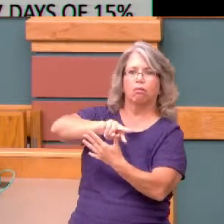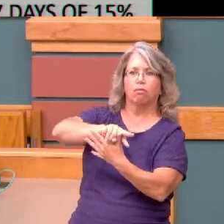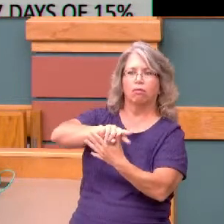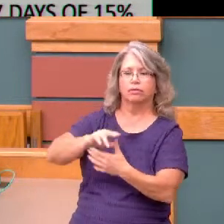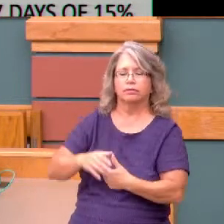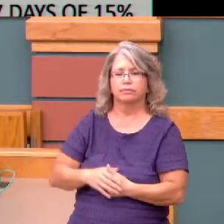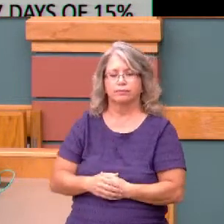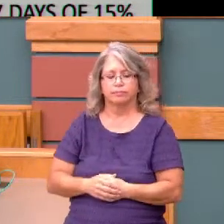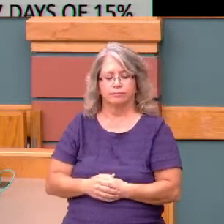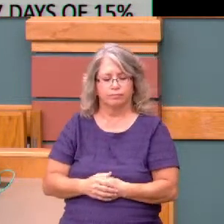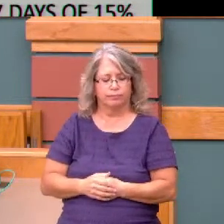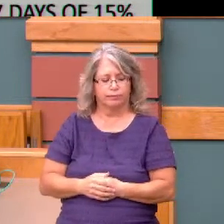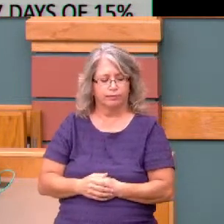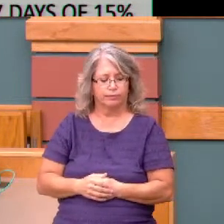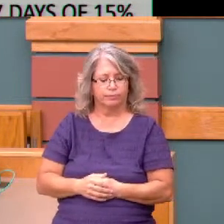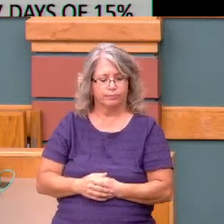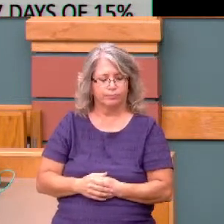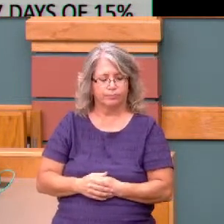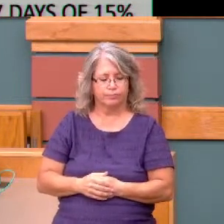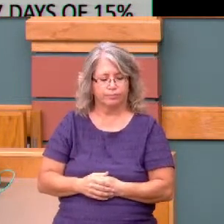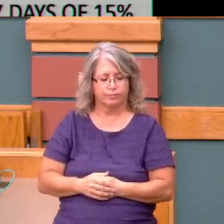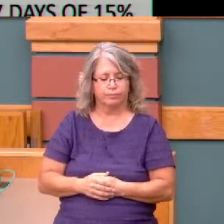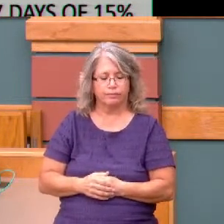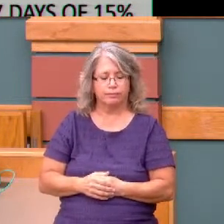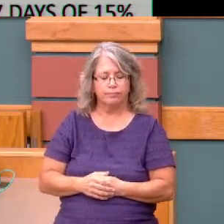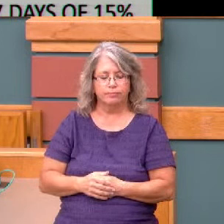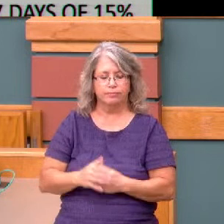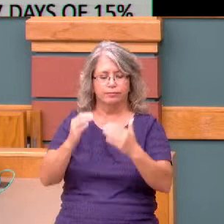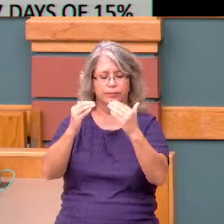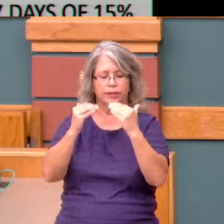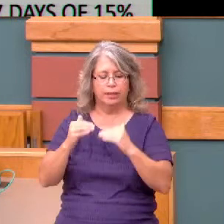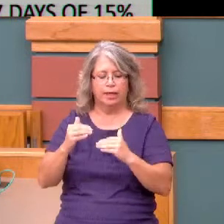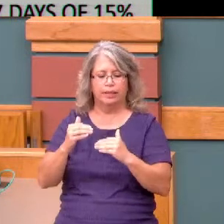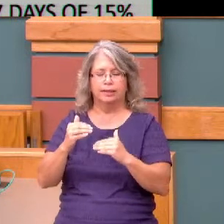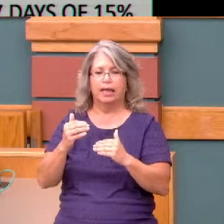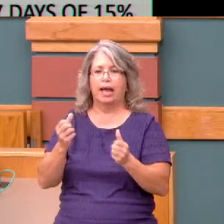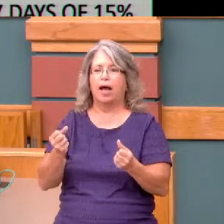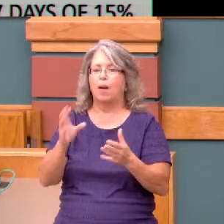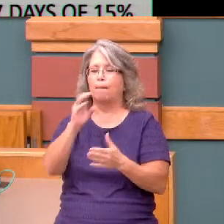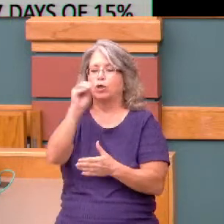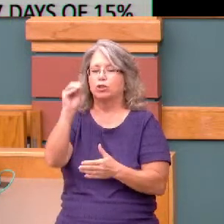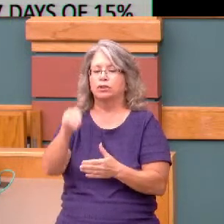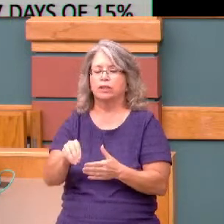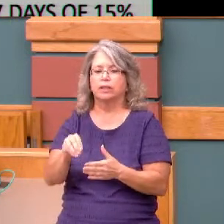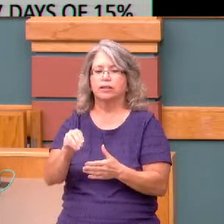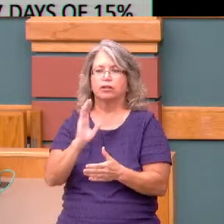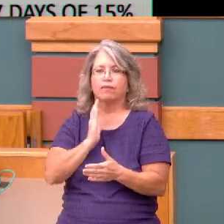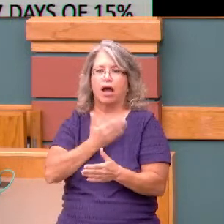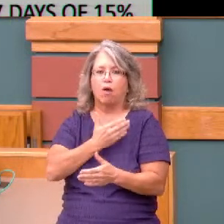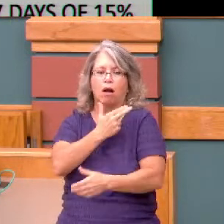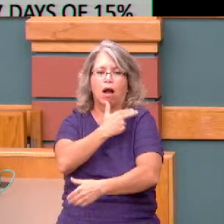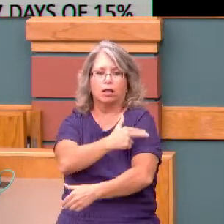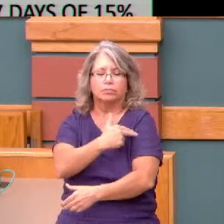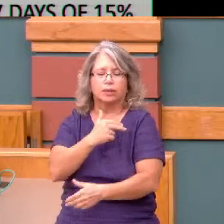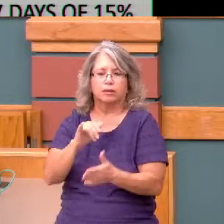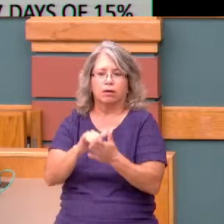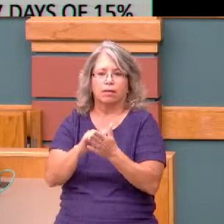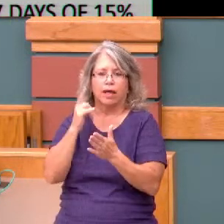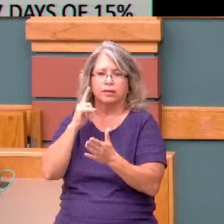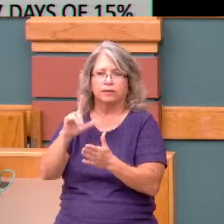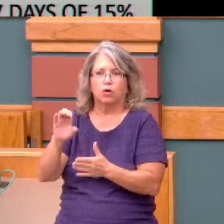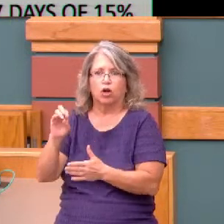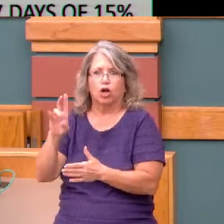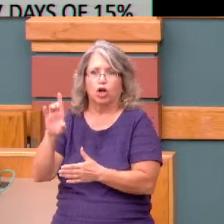Next, we're going to look at the percentage of hospital capacity that's devoted to COVID patients. Right now we're at